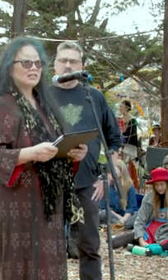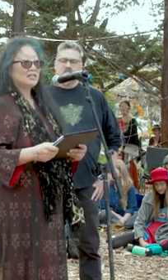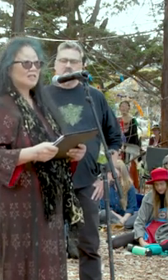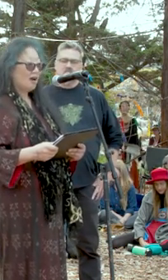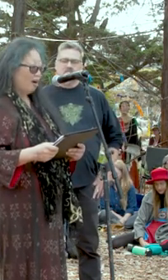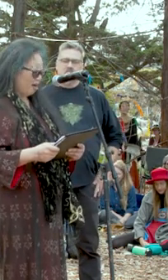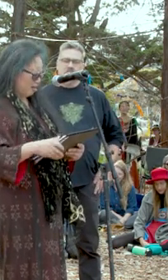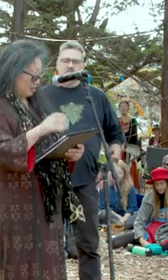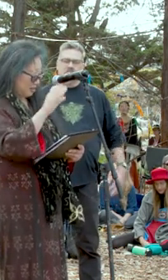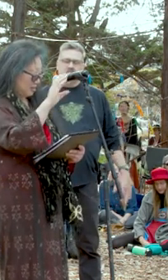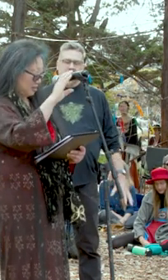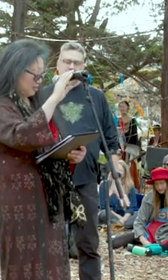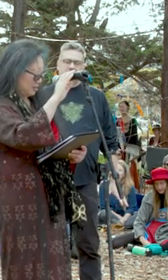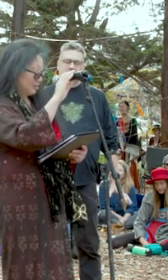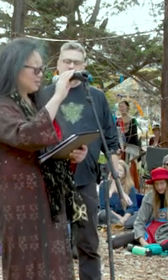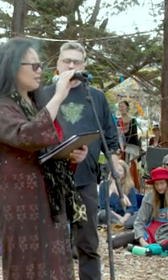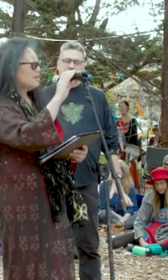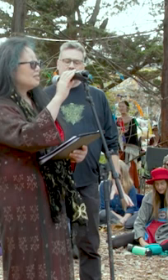Stanley D. Hall.